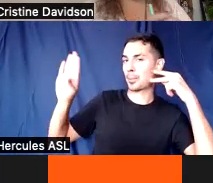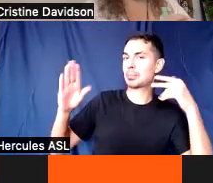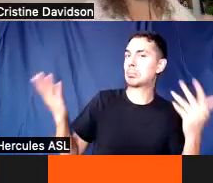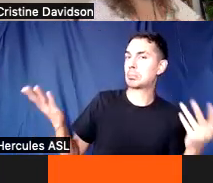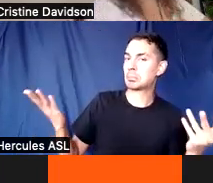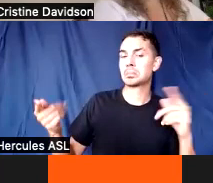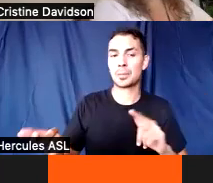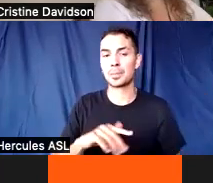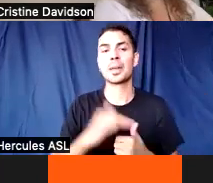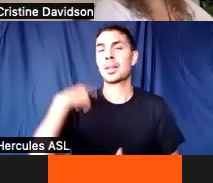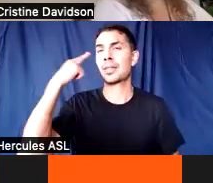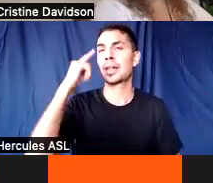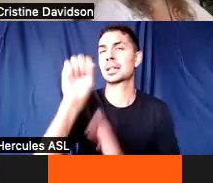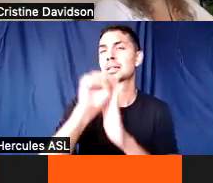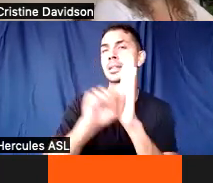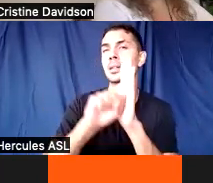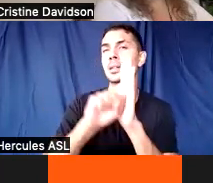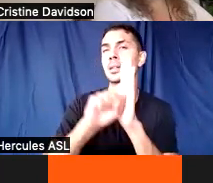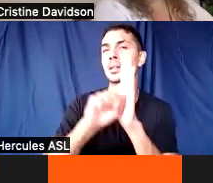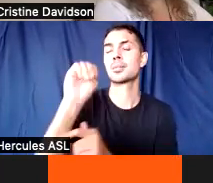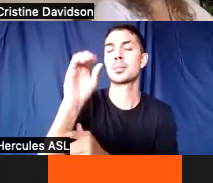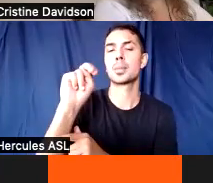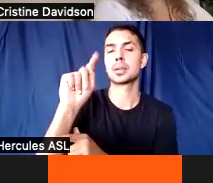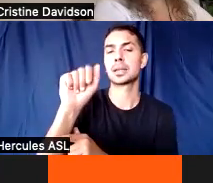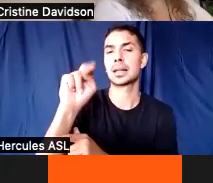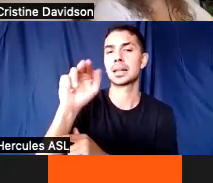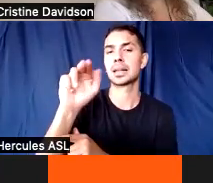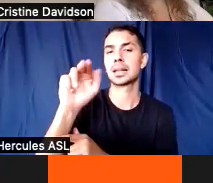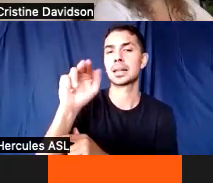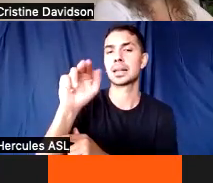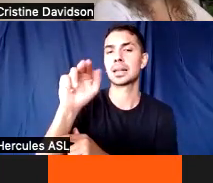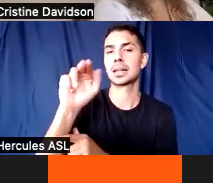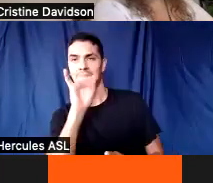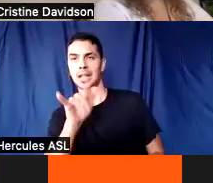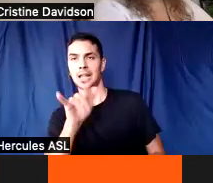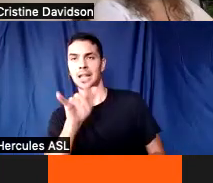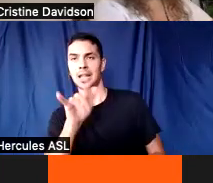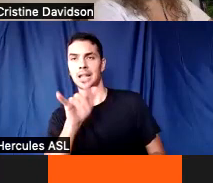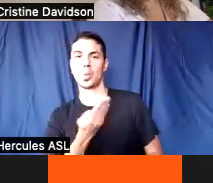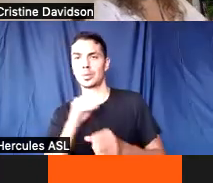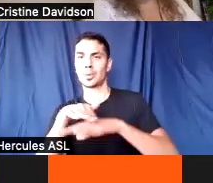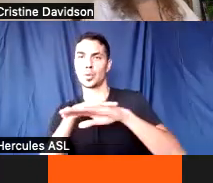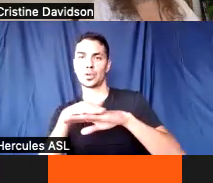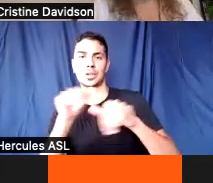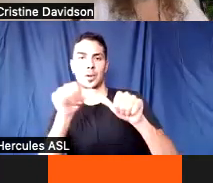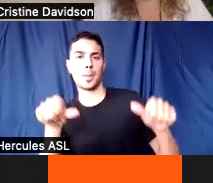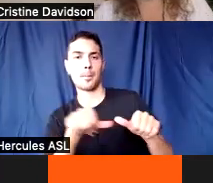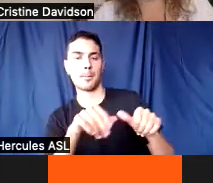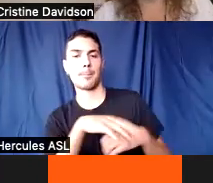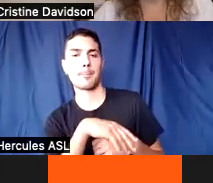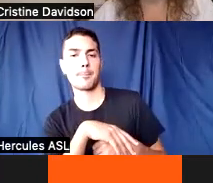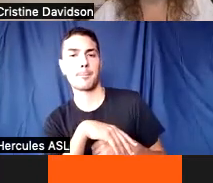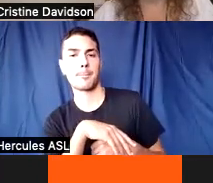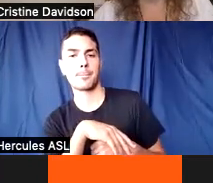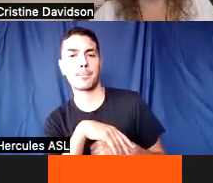on reservations, that's only a portion of the land they occupied. So we were nomadic people, and our range would have been up into Canada,